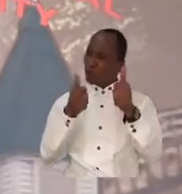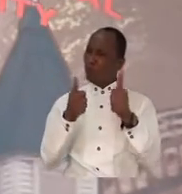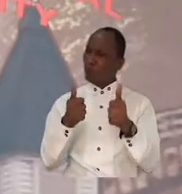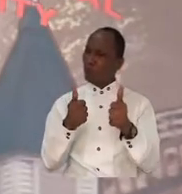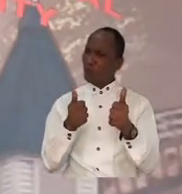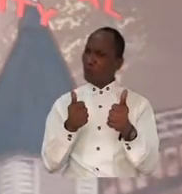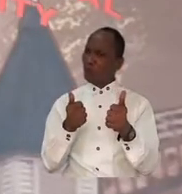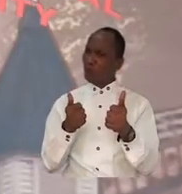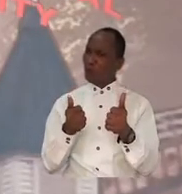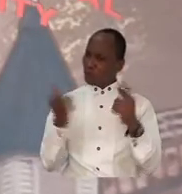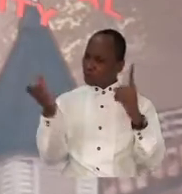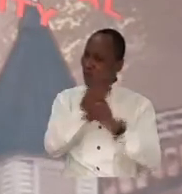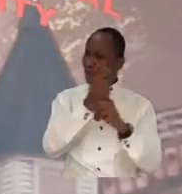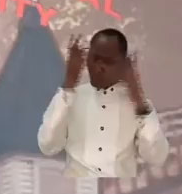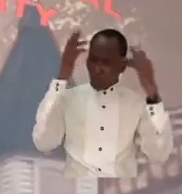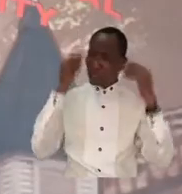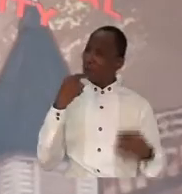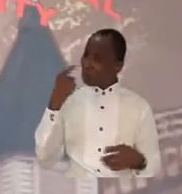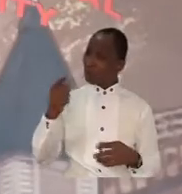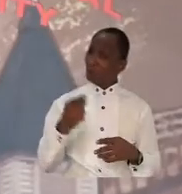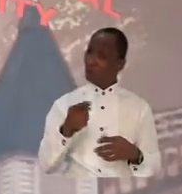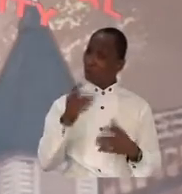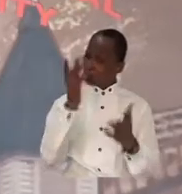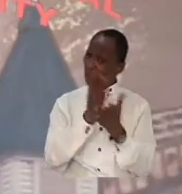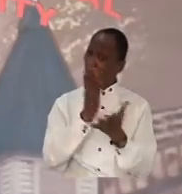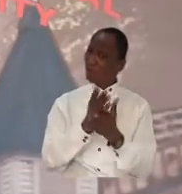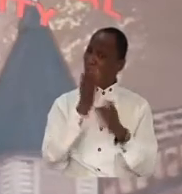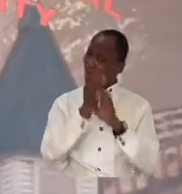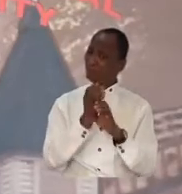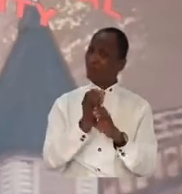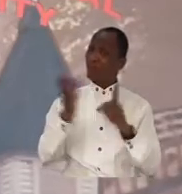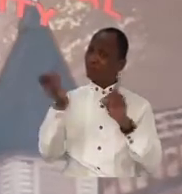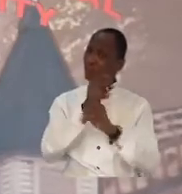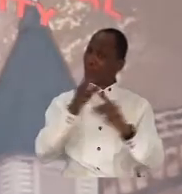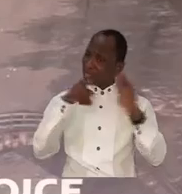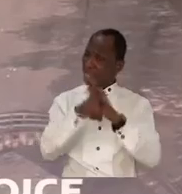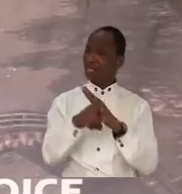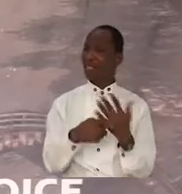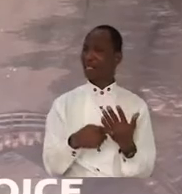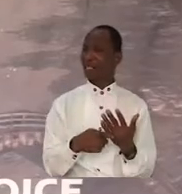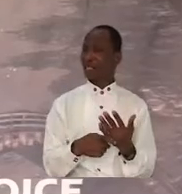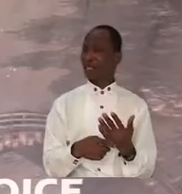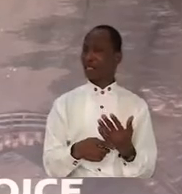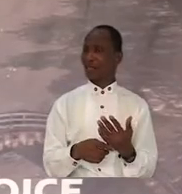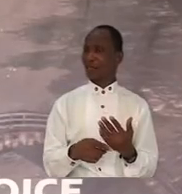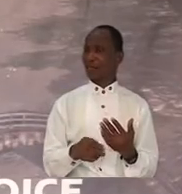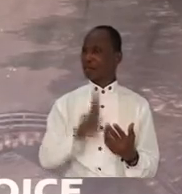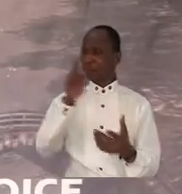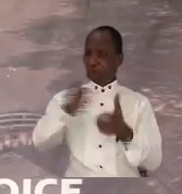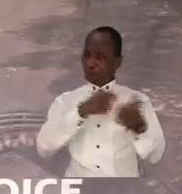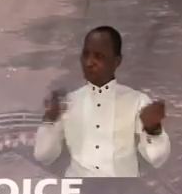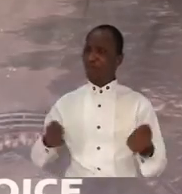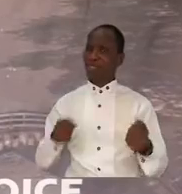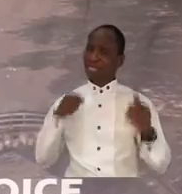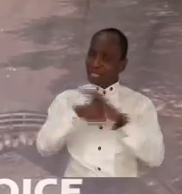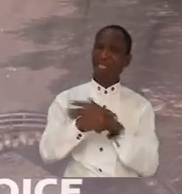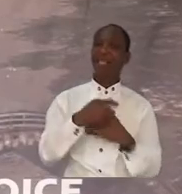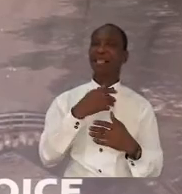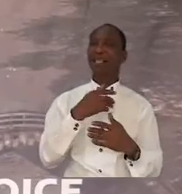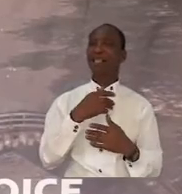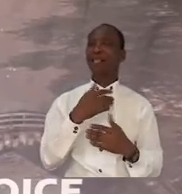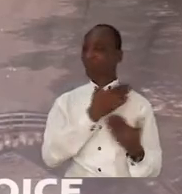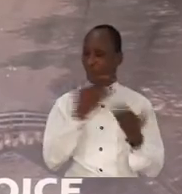Moses aba no a me kan se se okokra no wantumi anche na wo de eku no na wo sikan na ekura won no fa bra be kire me